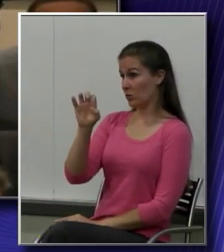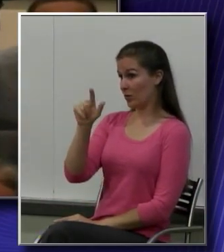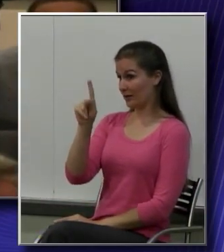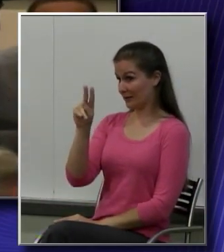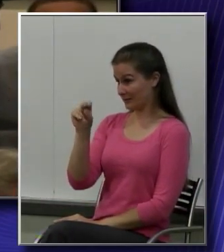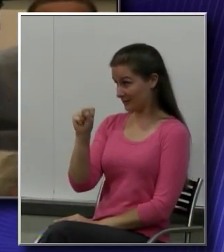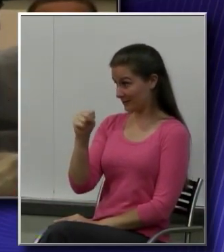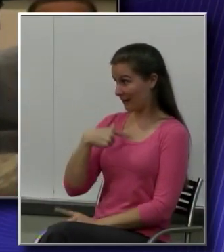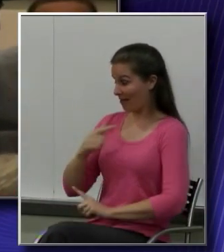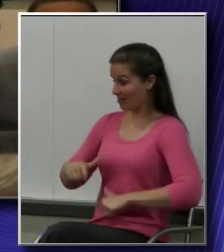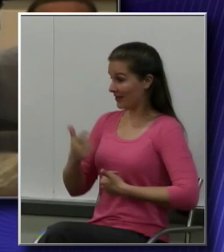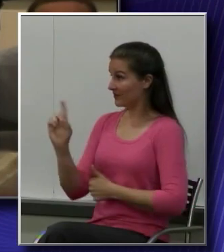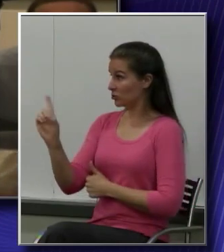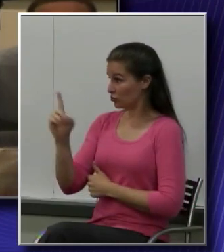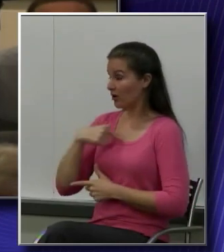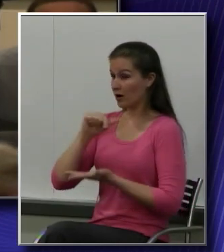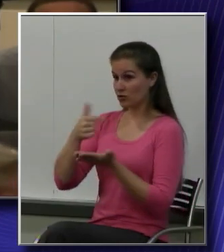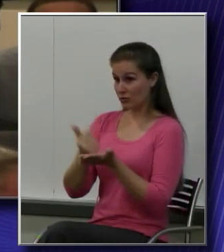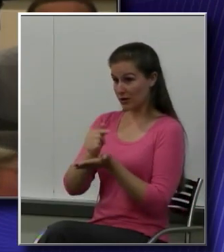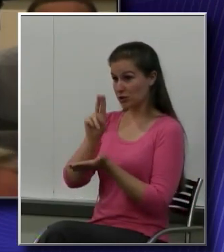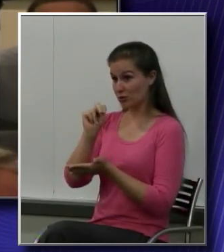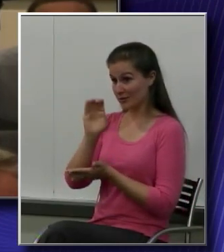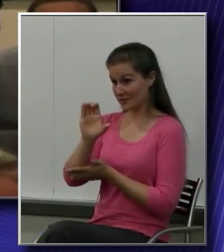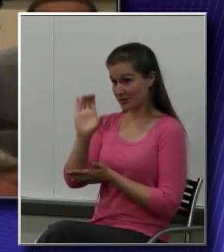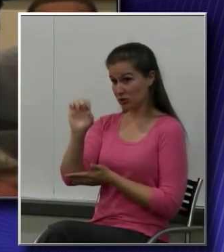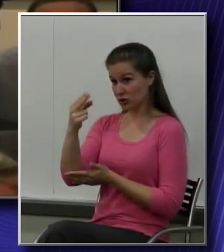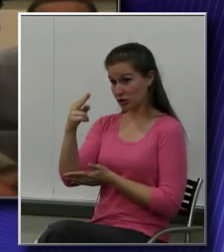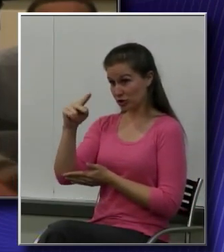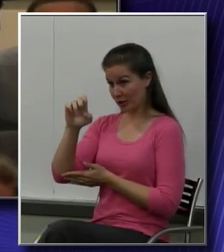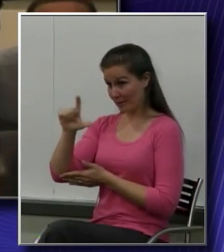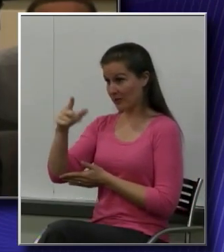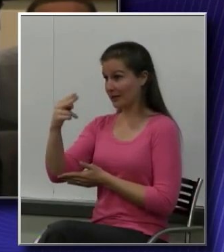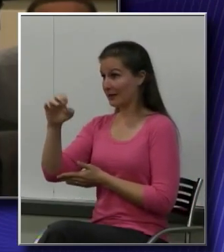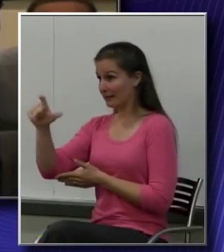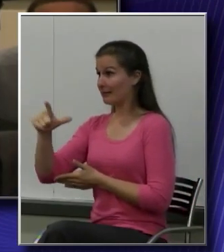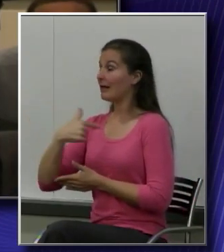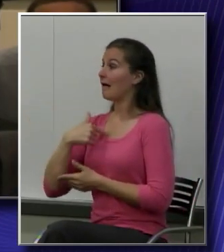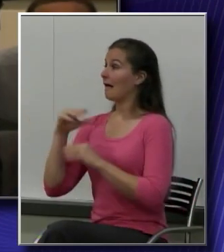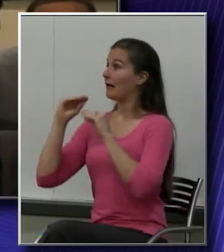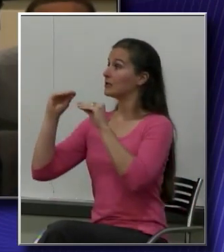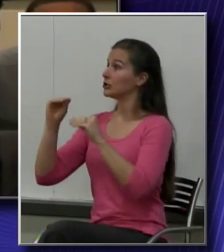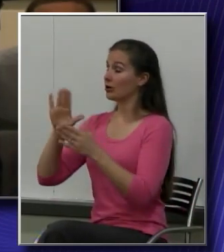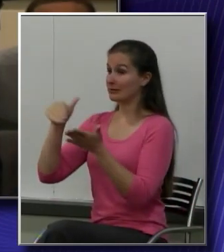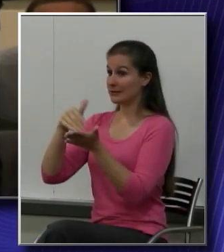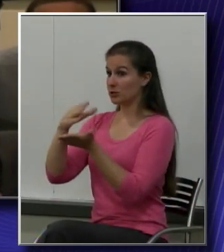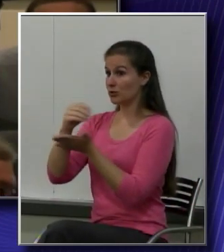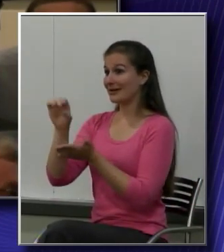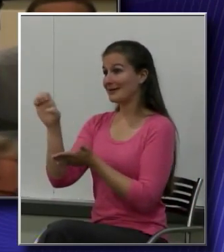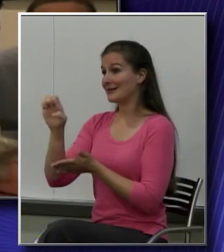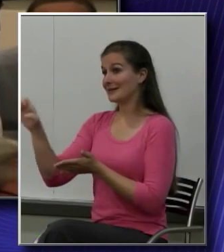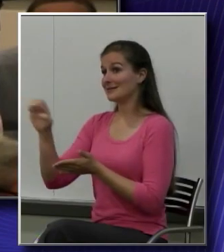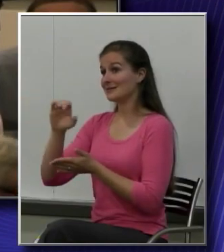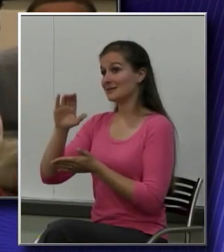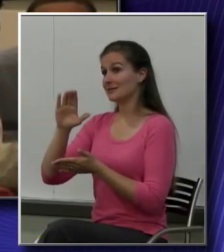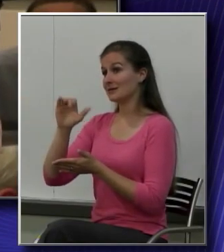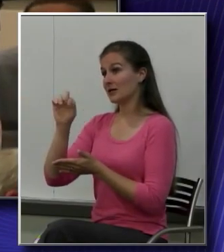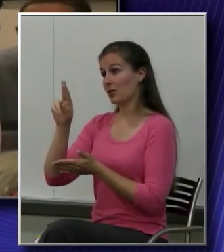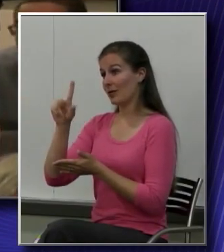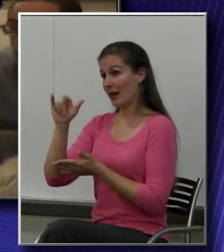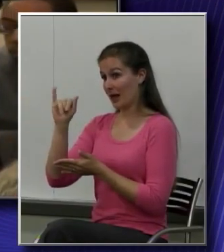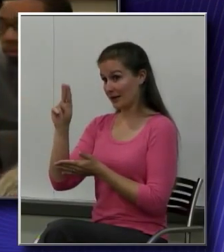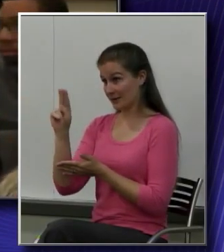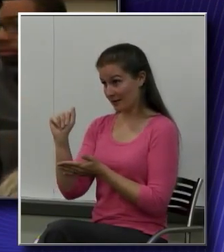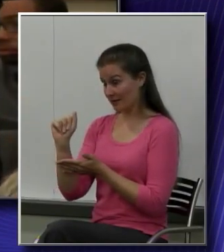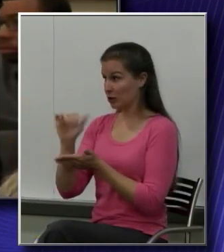I graduated from UNC at Chapel Hill. I taught at Central and East Carolina universities. And